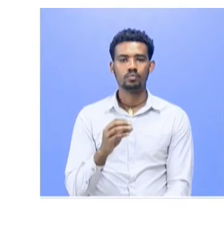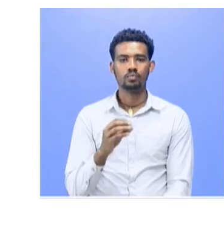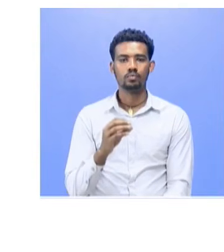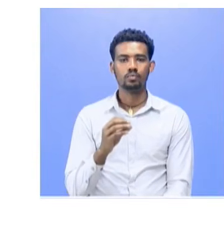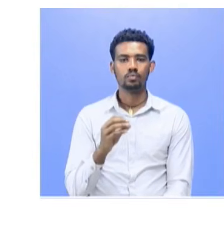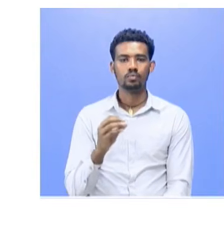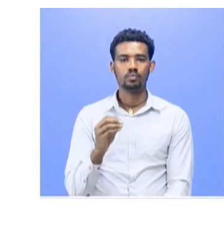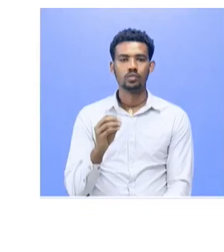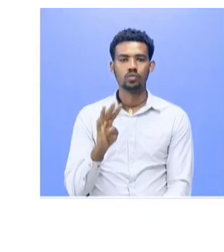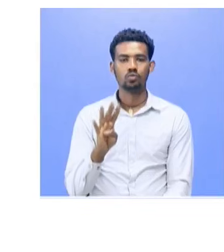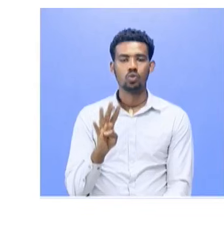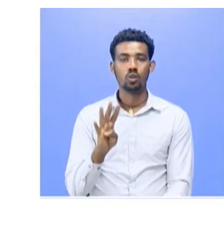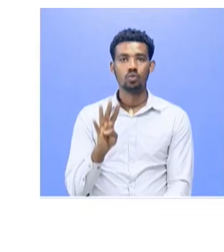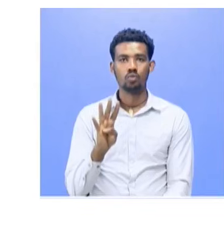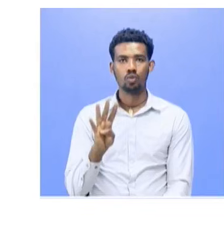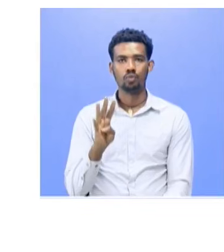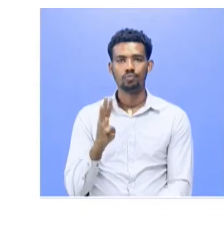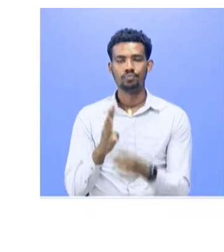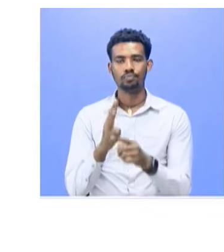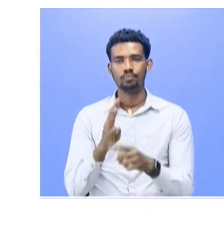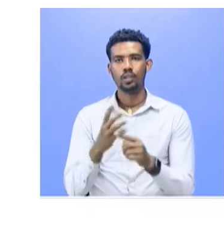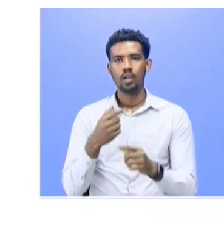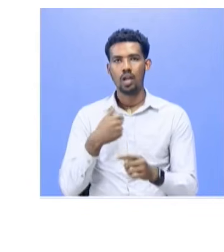I blank are